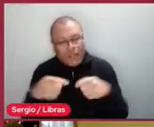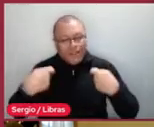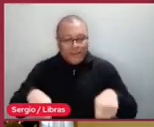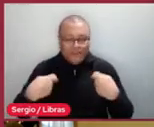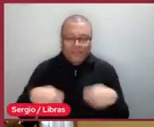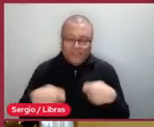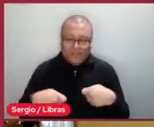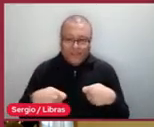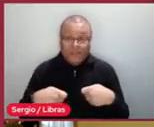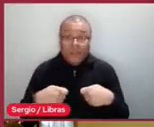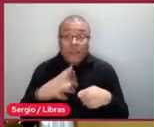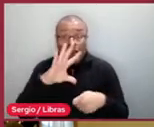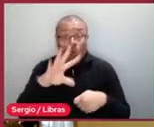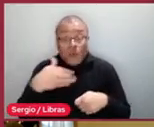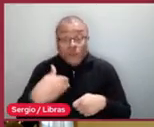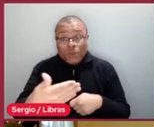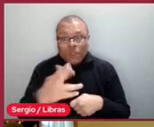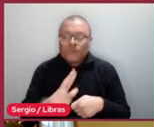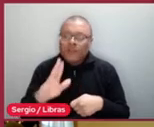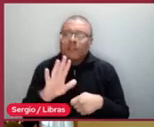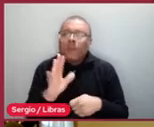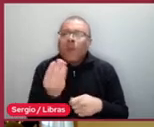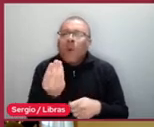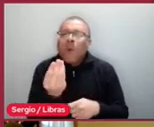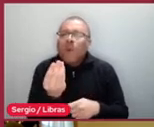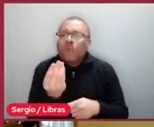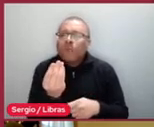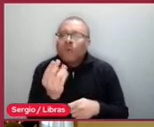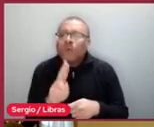have a problem if I don't want to use SQL.